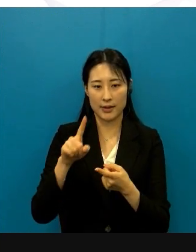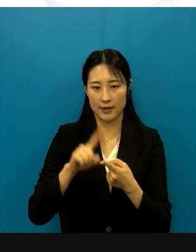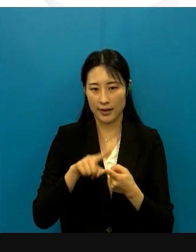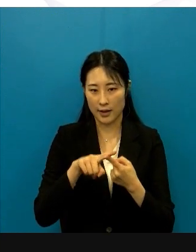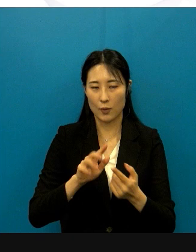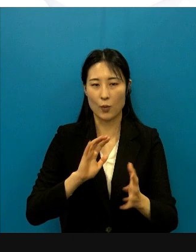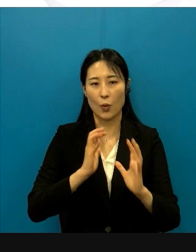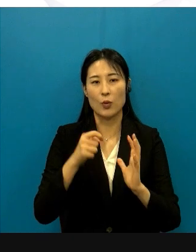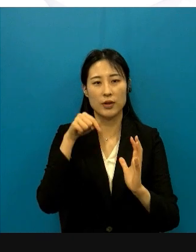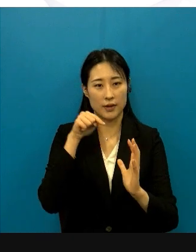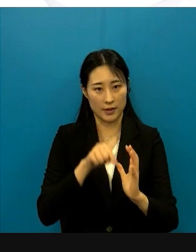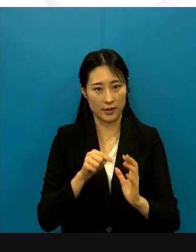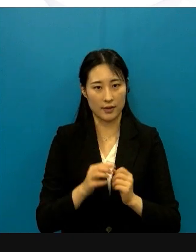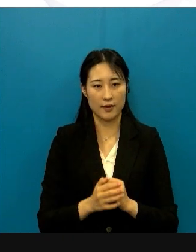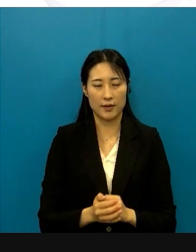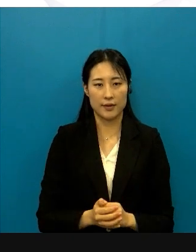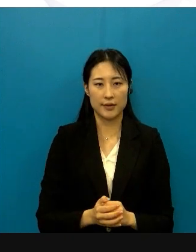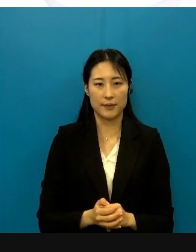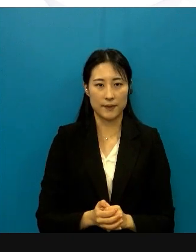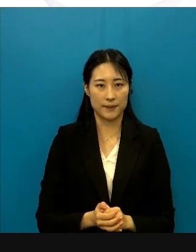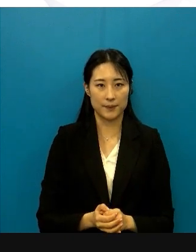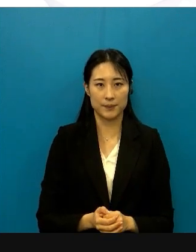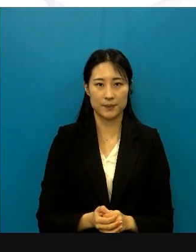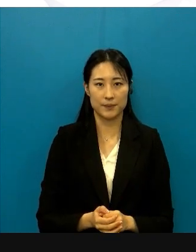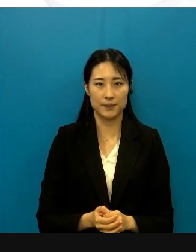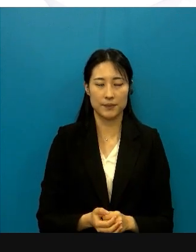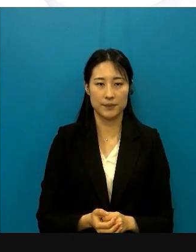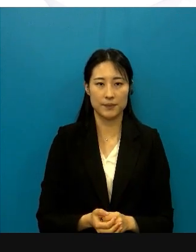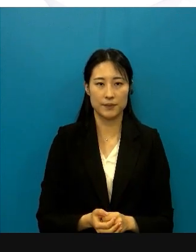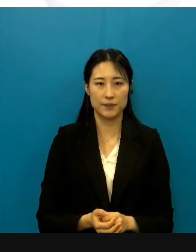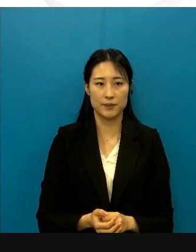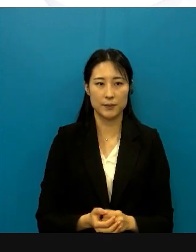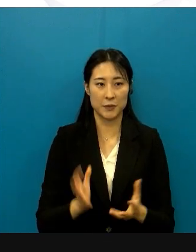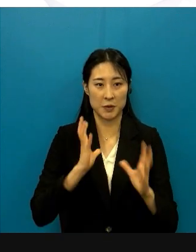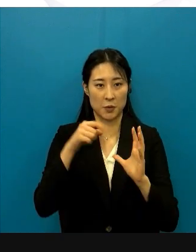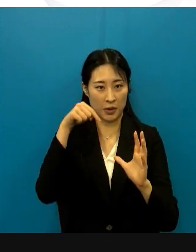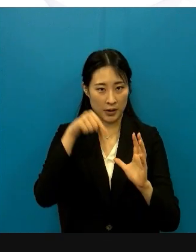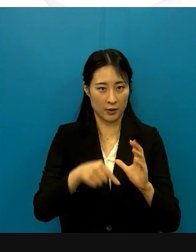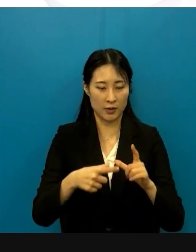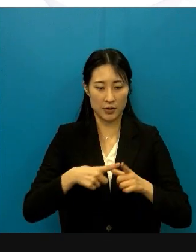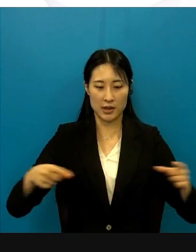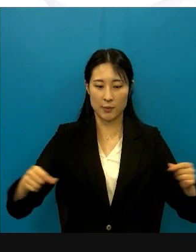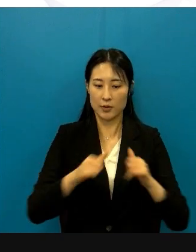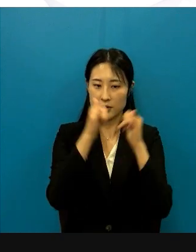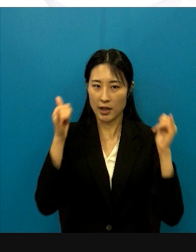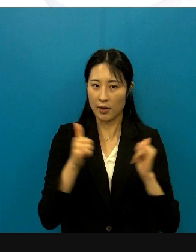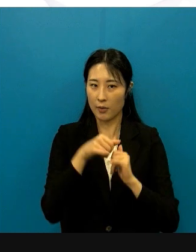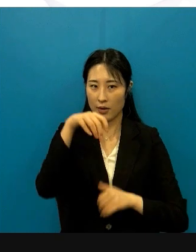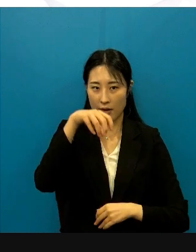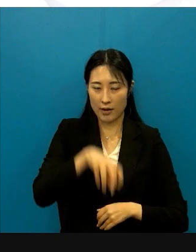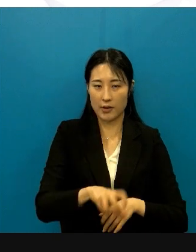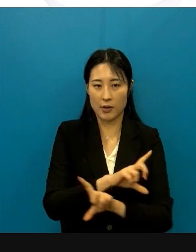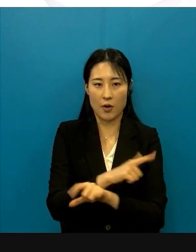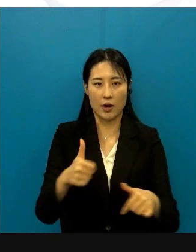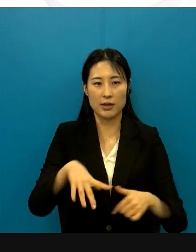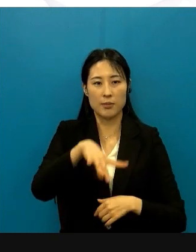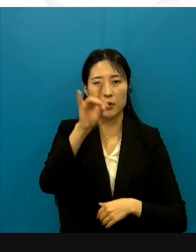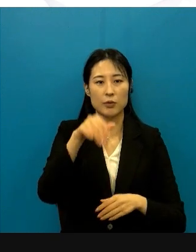before we resolve those many kind of social problems.